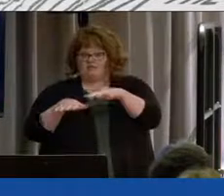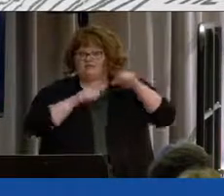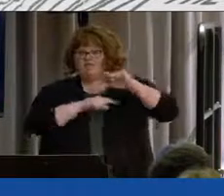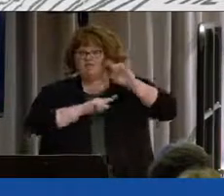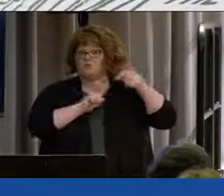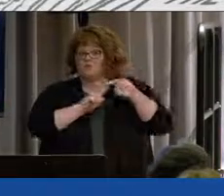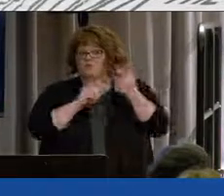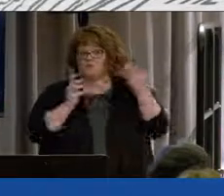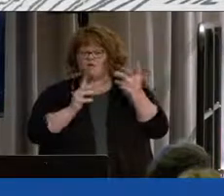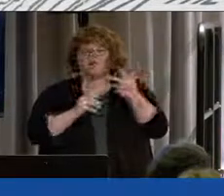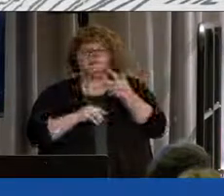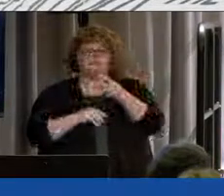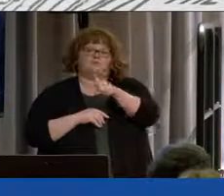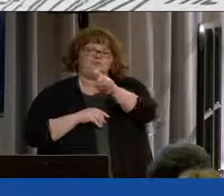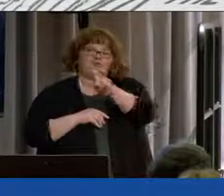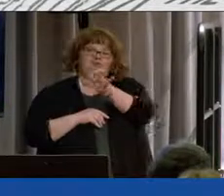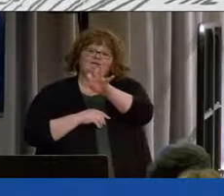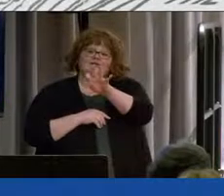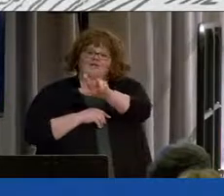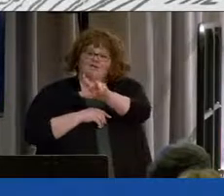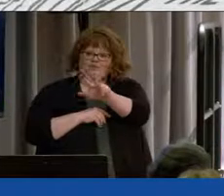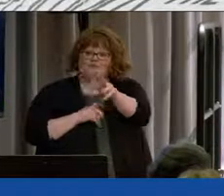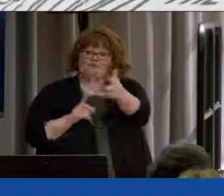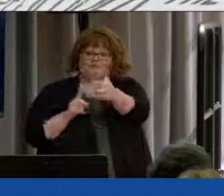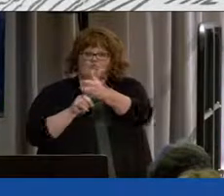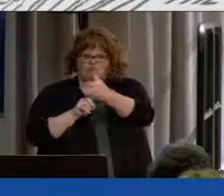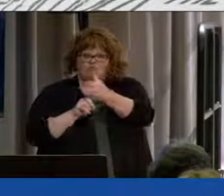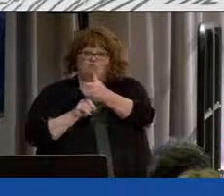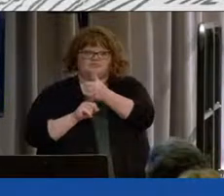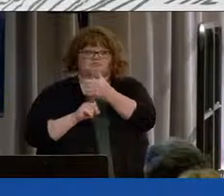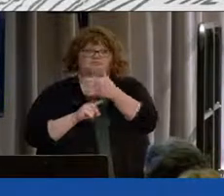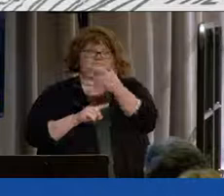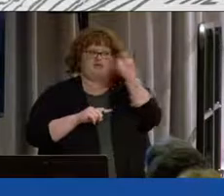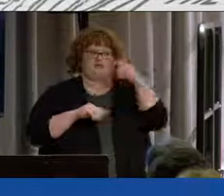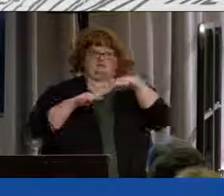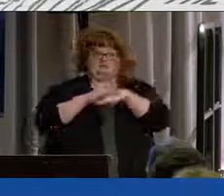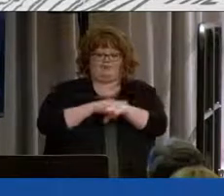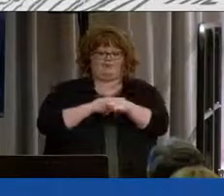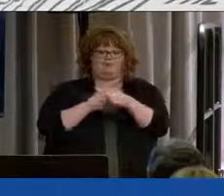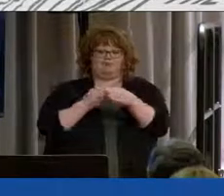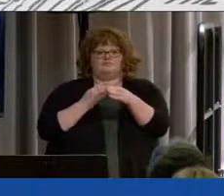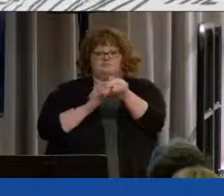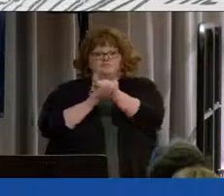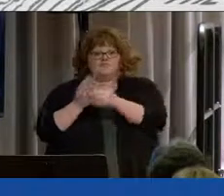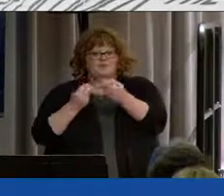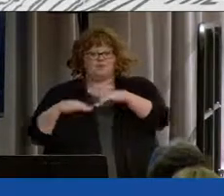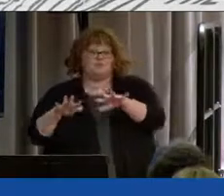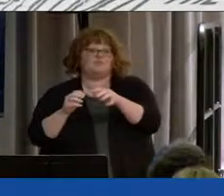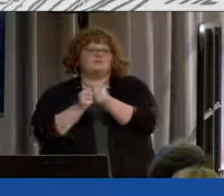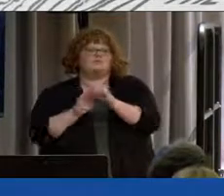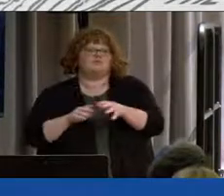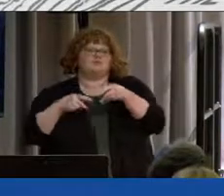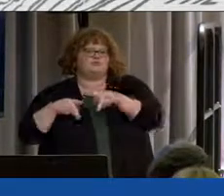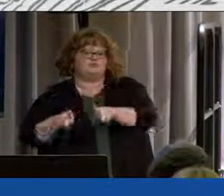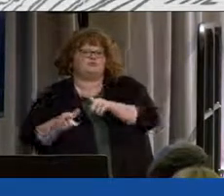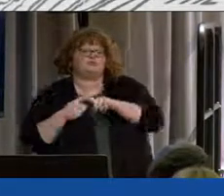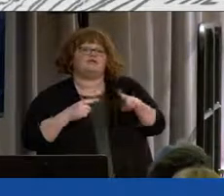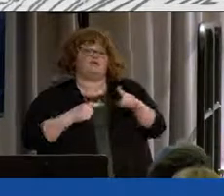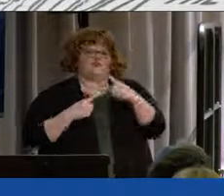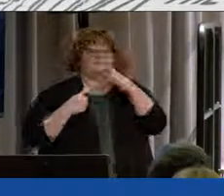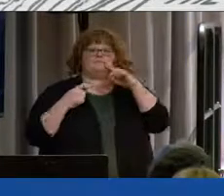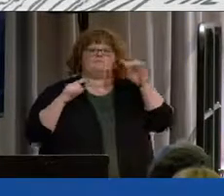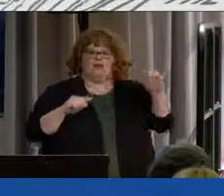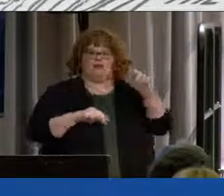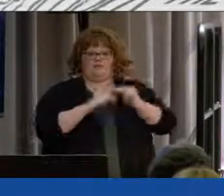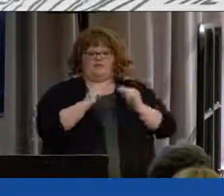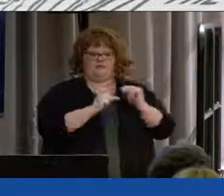arrested for trespassing on state property. And the annex was eventually built on the site.